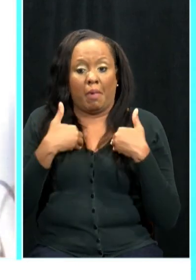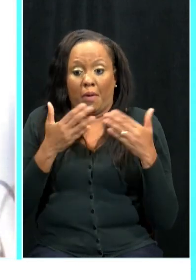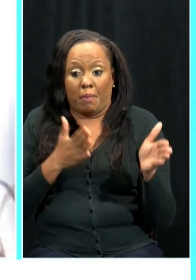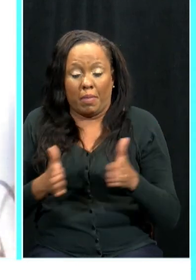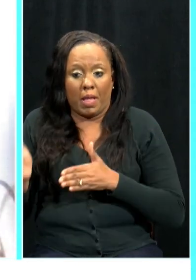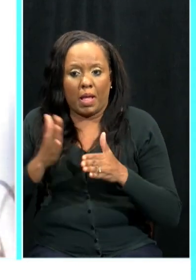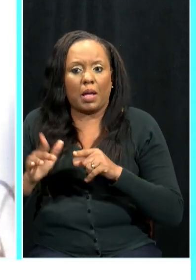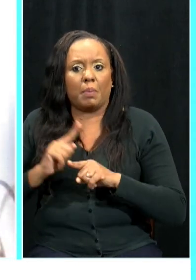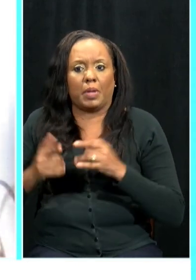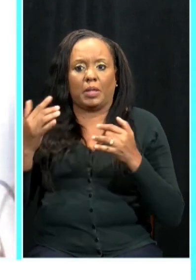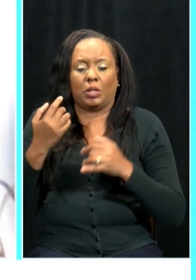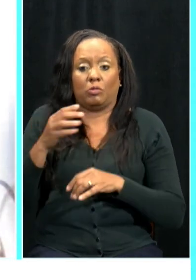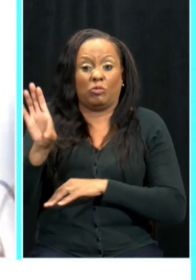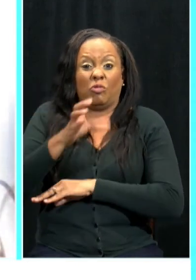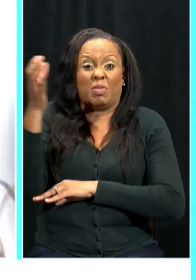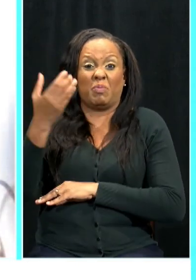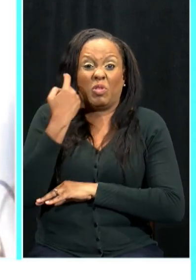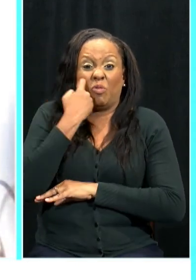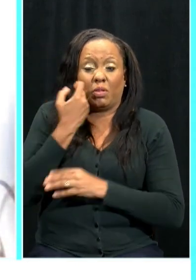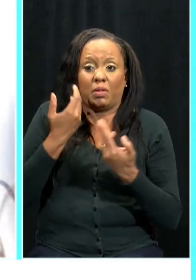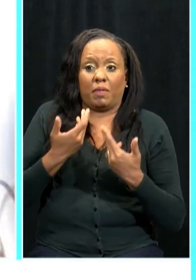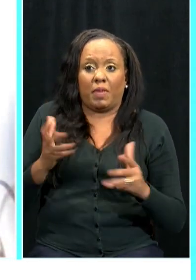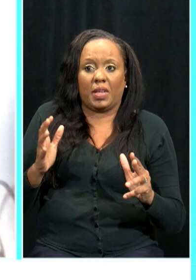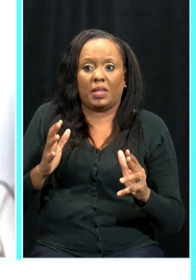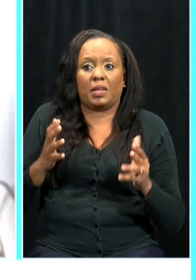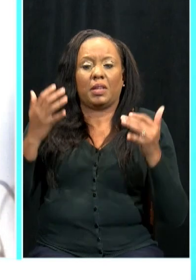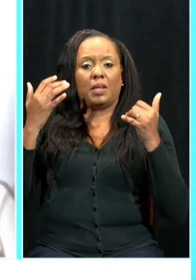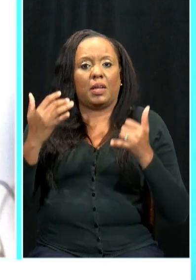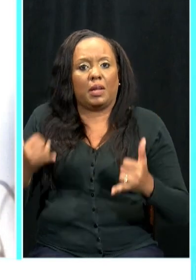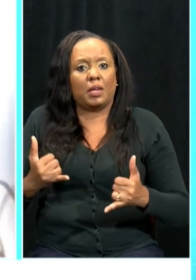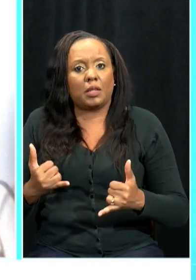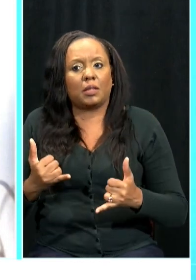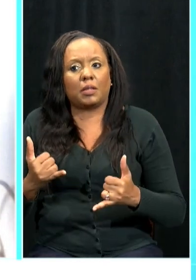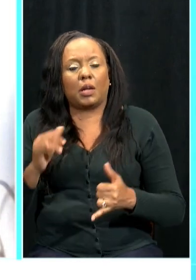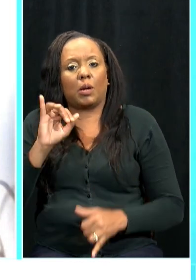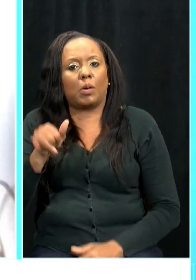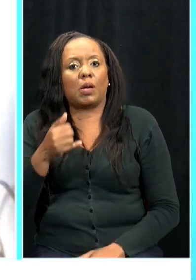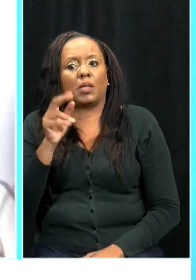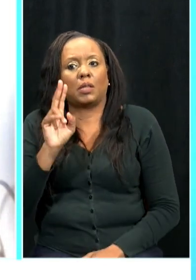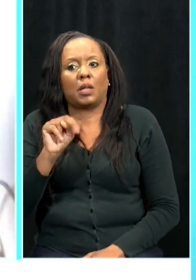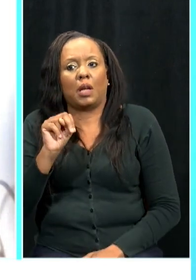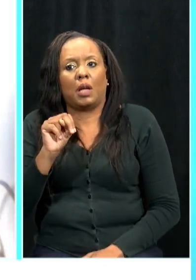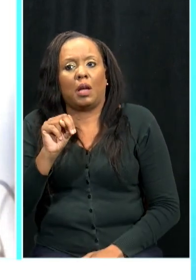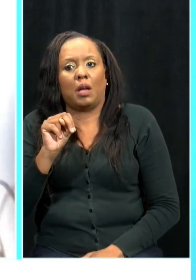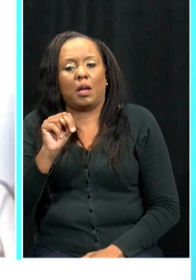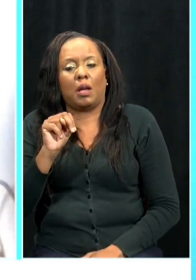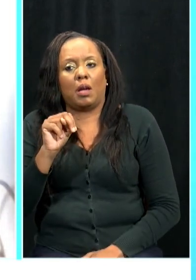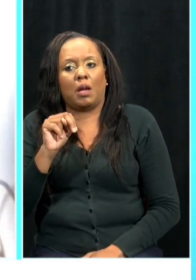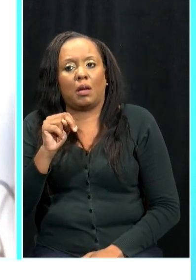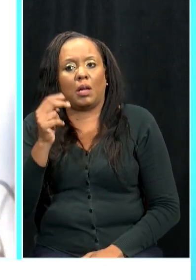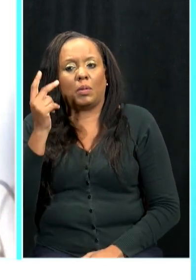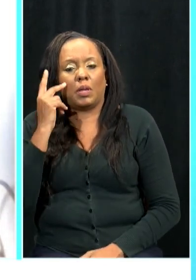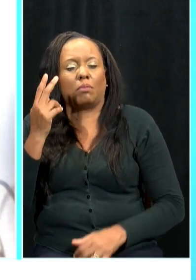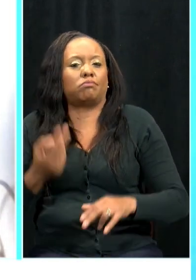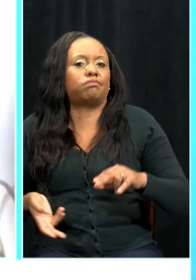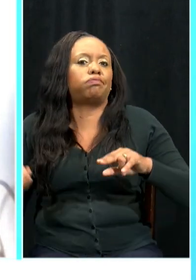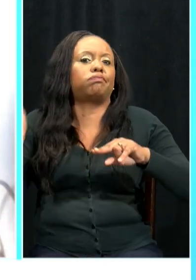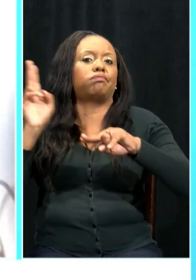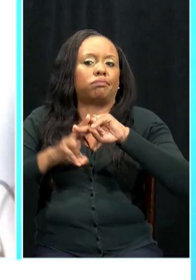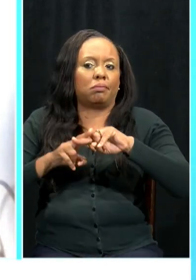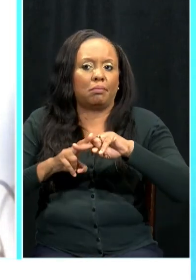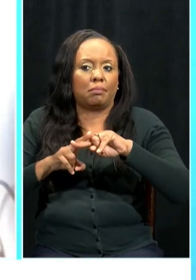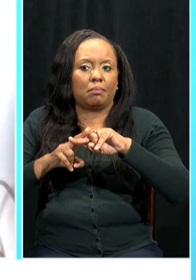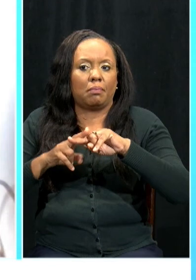would fall victim to that spike is going to start, when they're going to start showing symptoms and they're going to